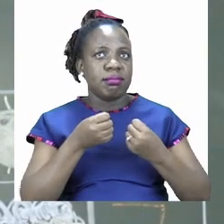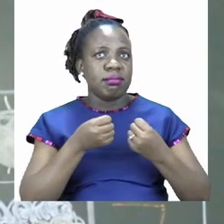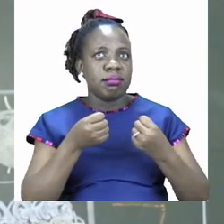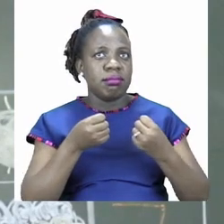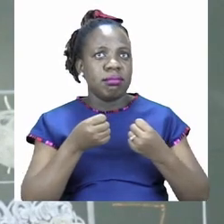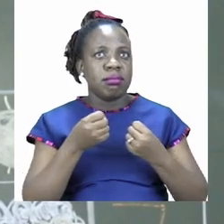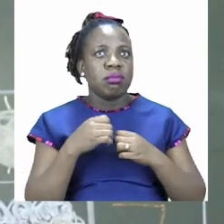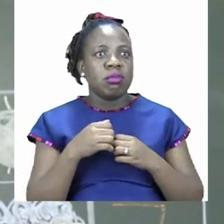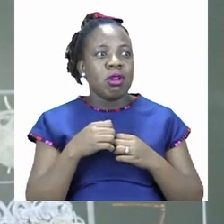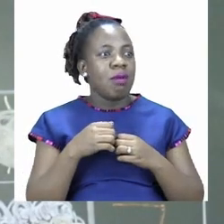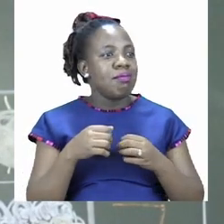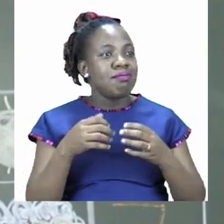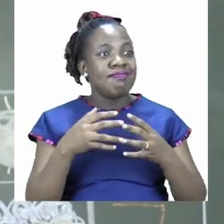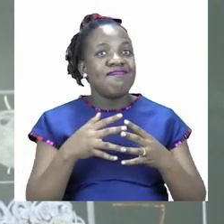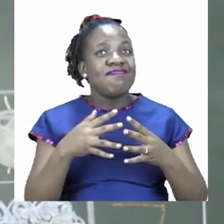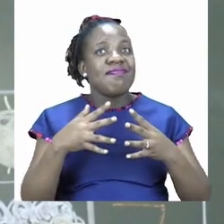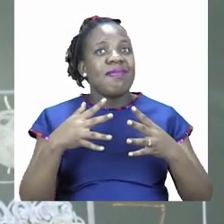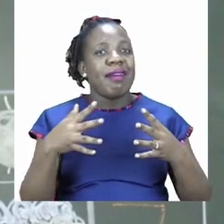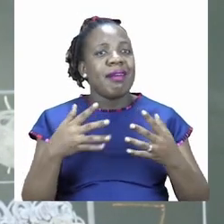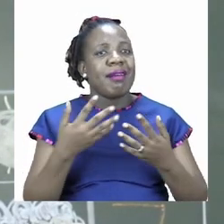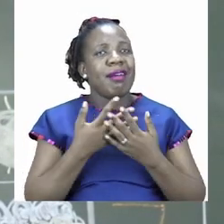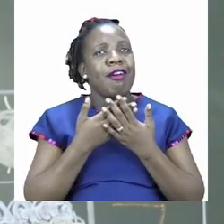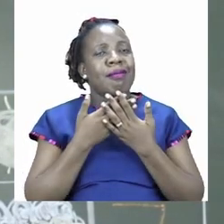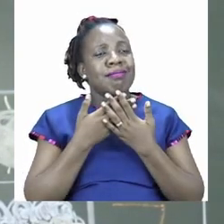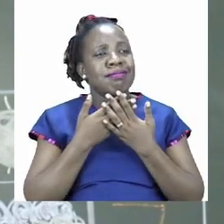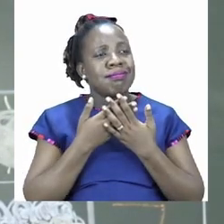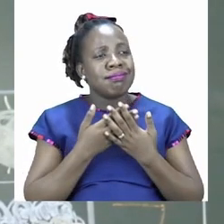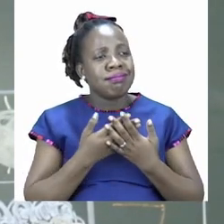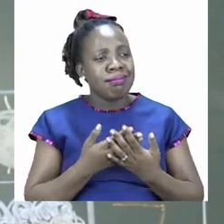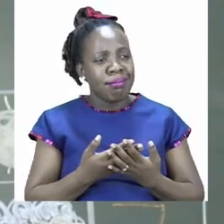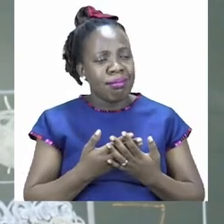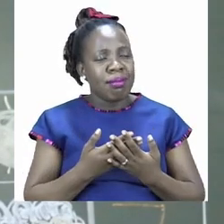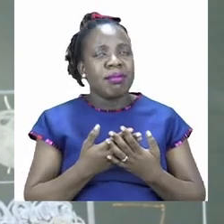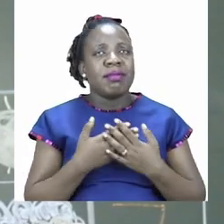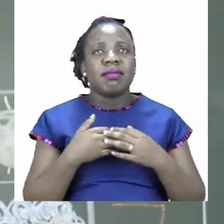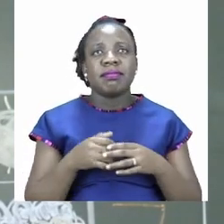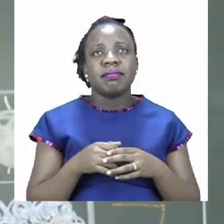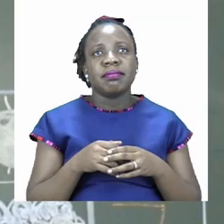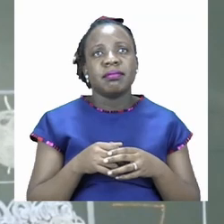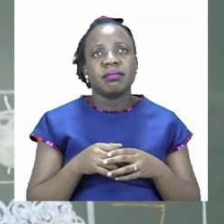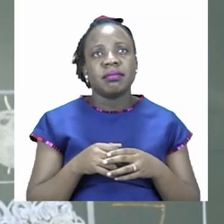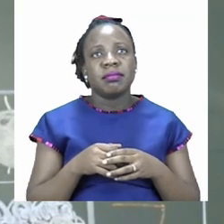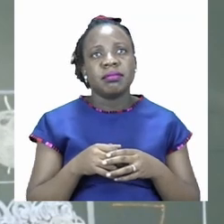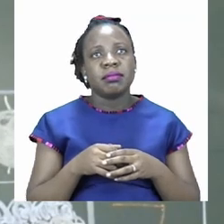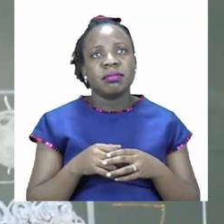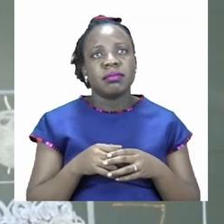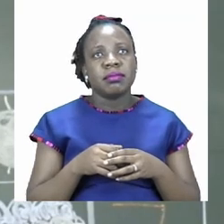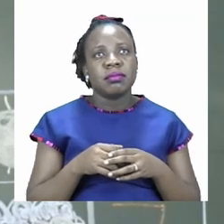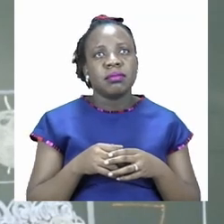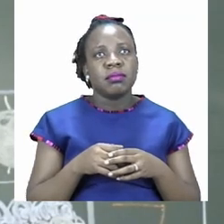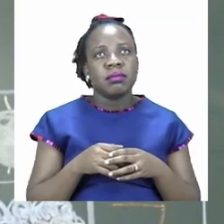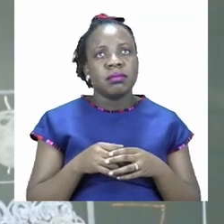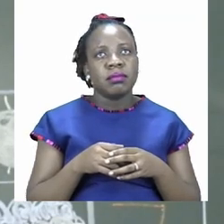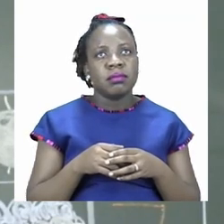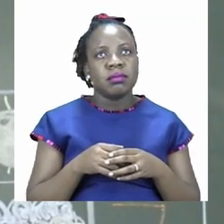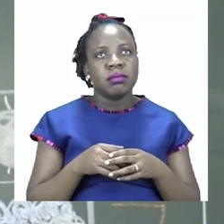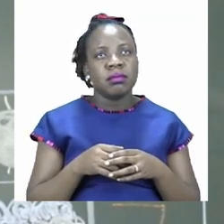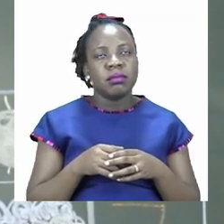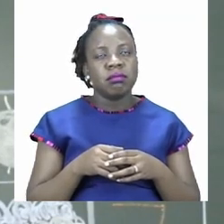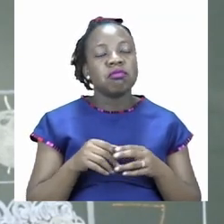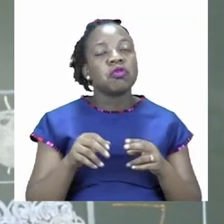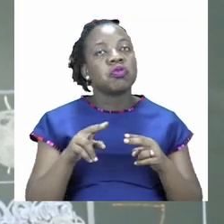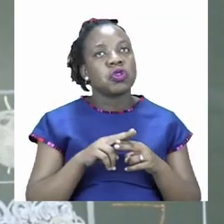because it's so big compared to the other things we can see, we can definitely say that a taxi can be